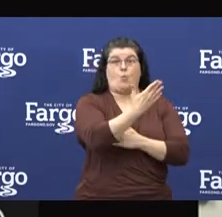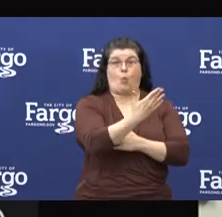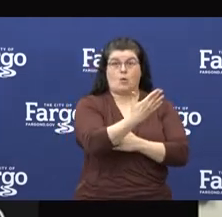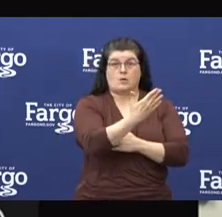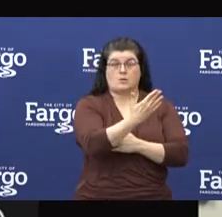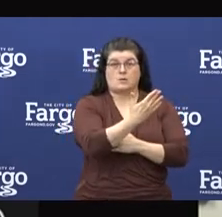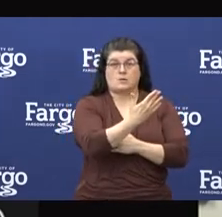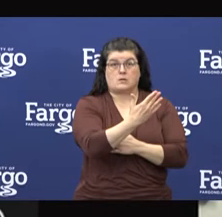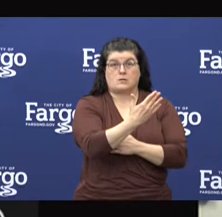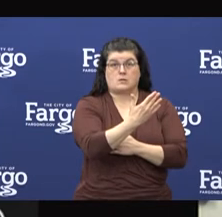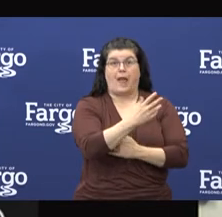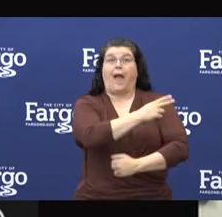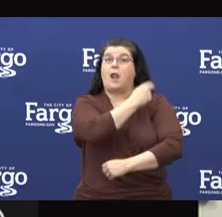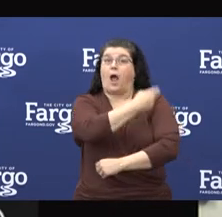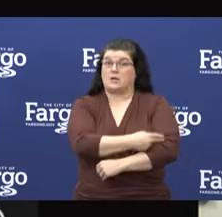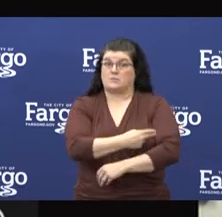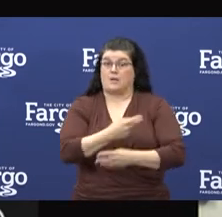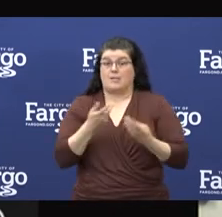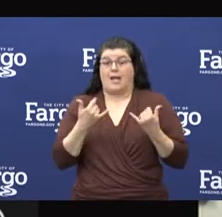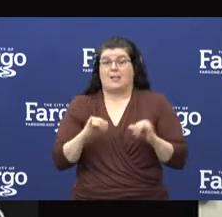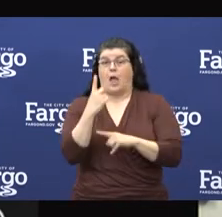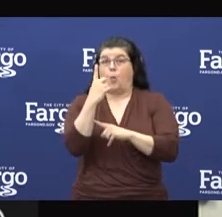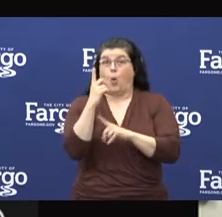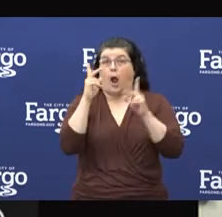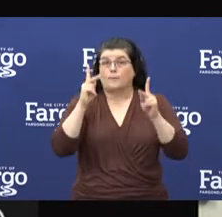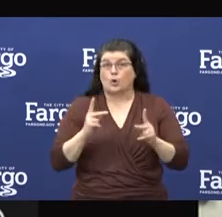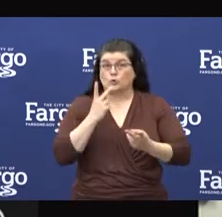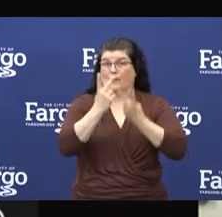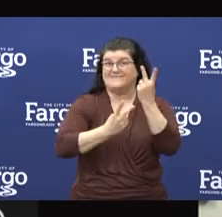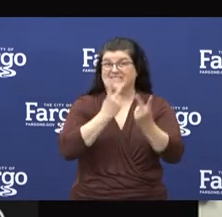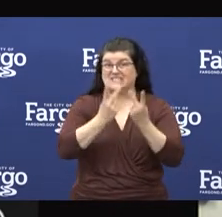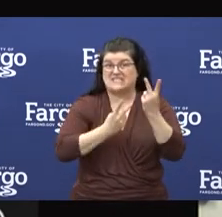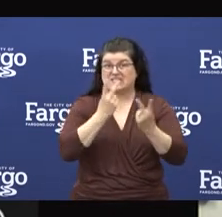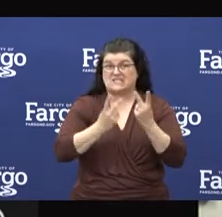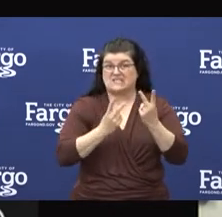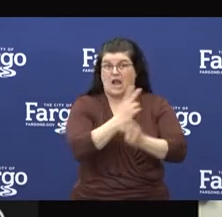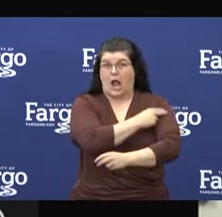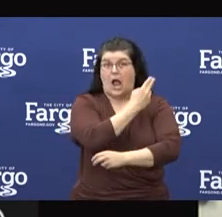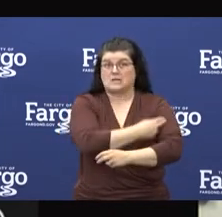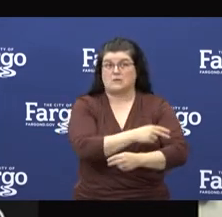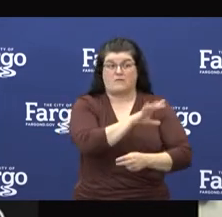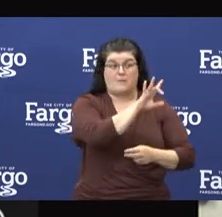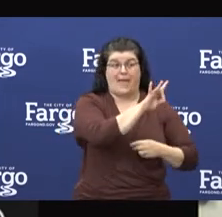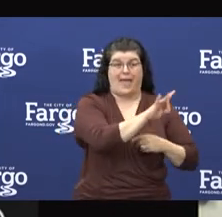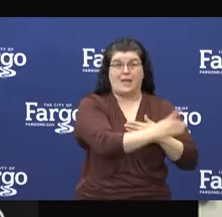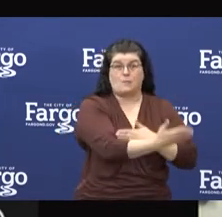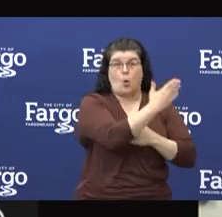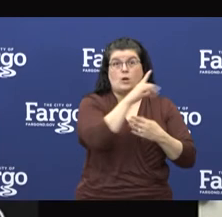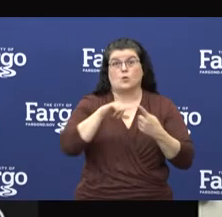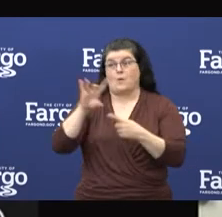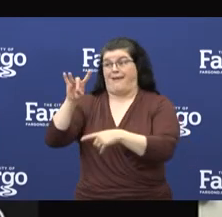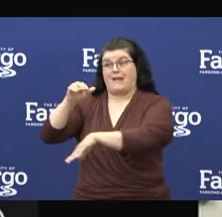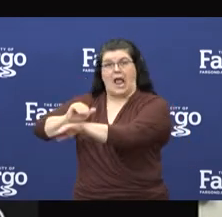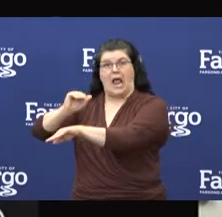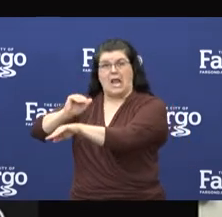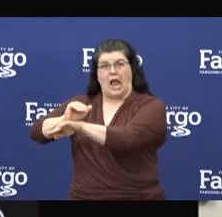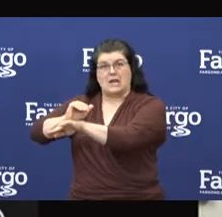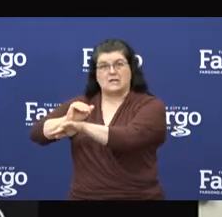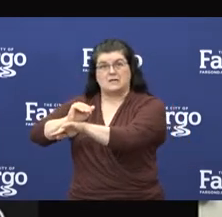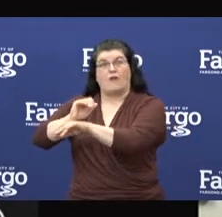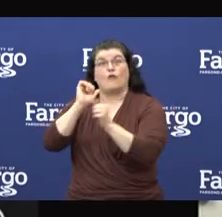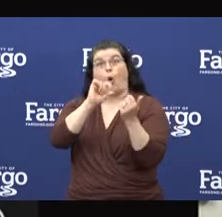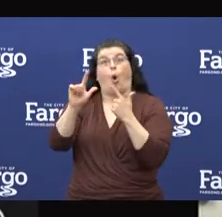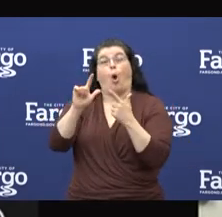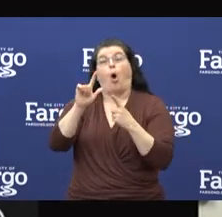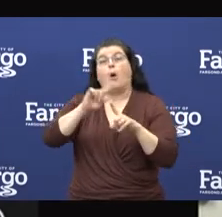one visitor per patient during visiting hours of 8 a.m. to 8 p.m. daily for all areas except